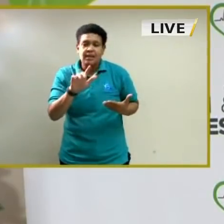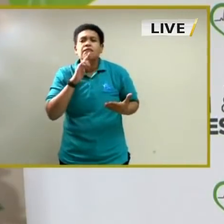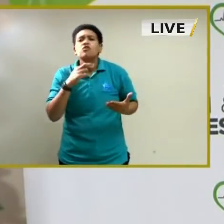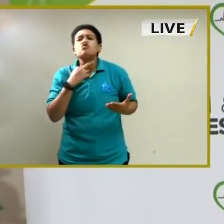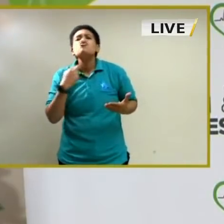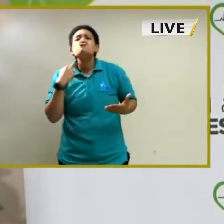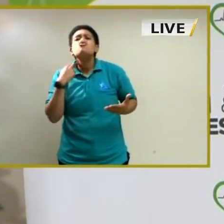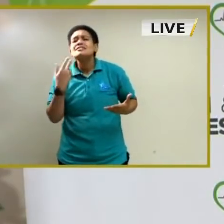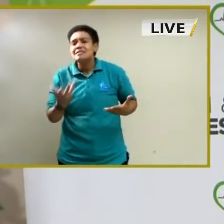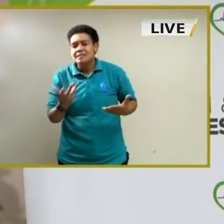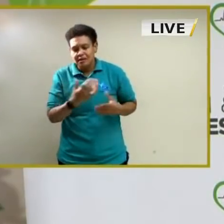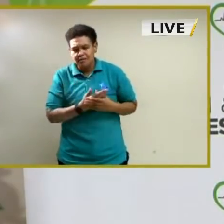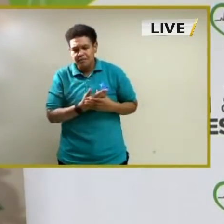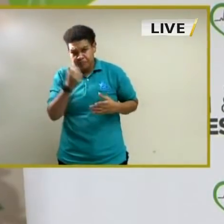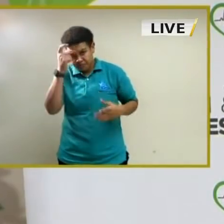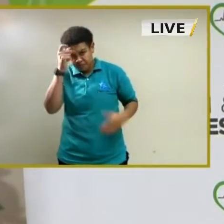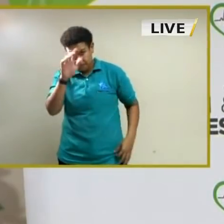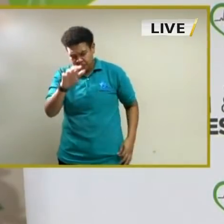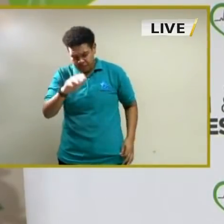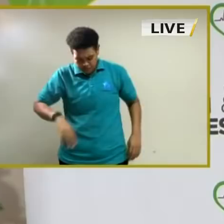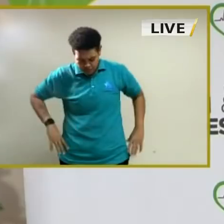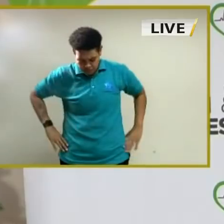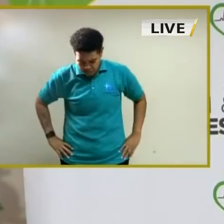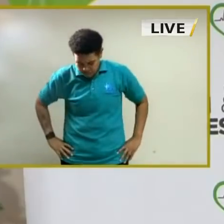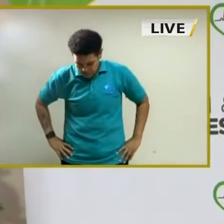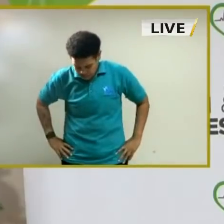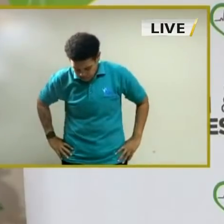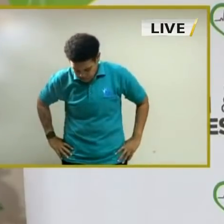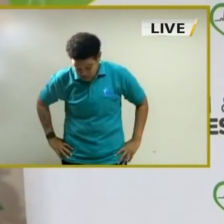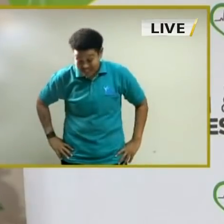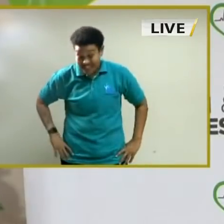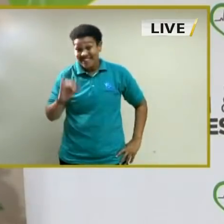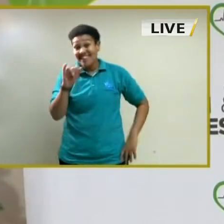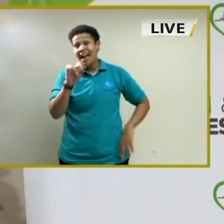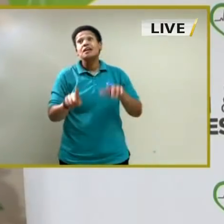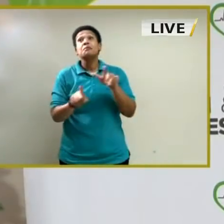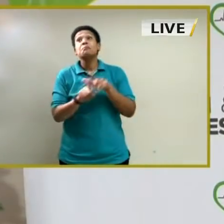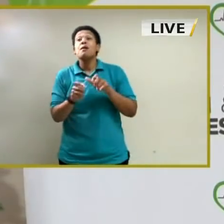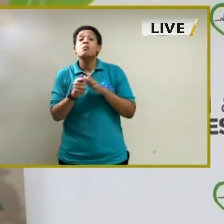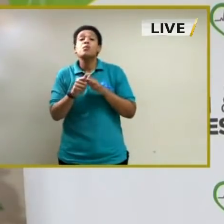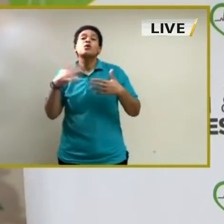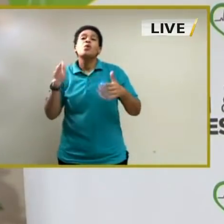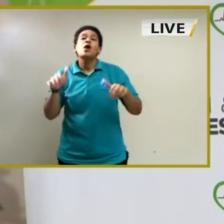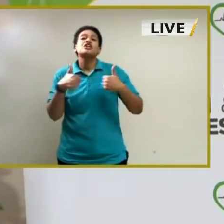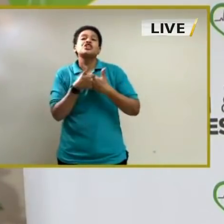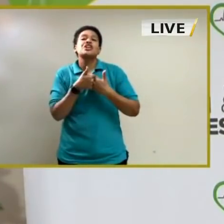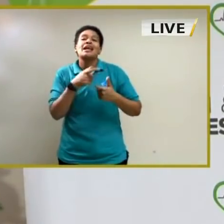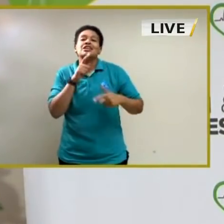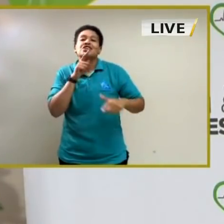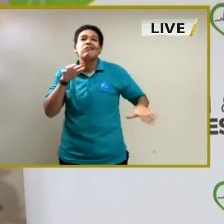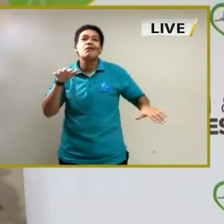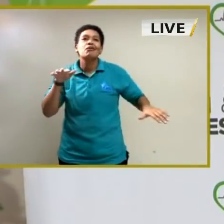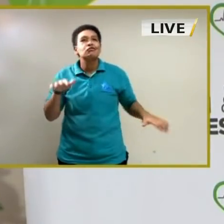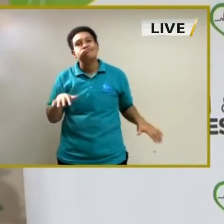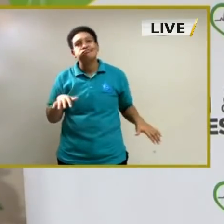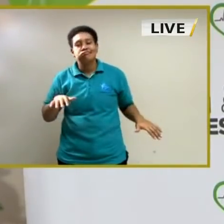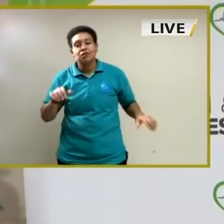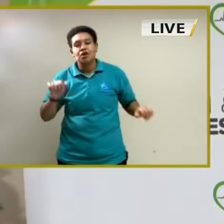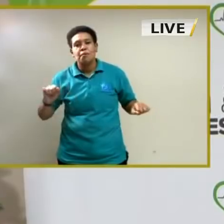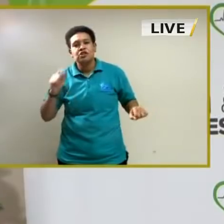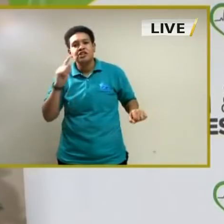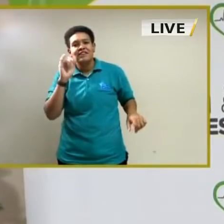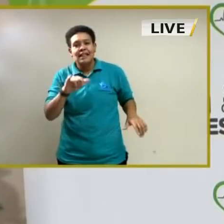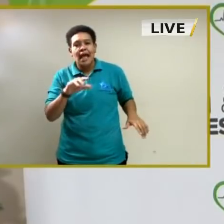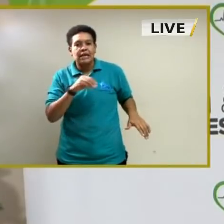risks. However, that too comes with the challenge of complacency, the potential for that to set